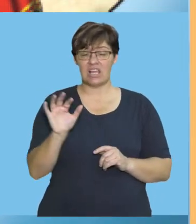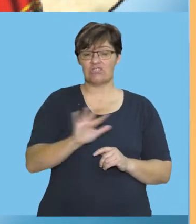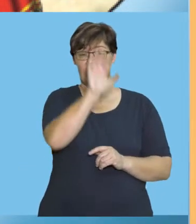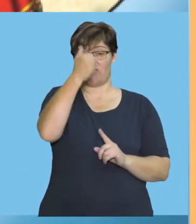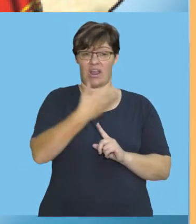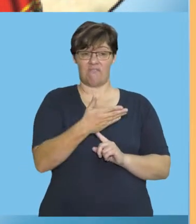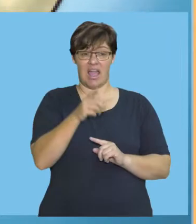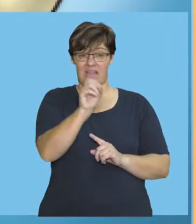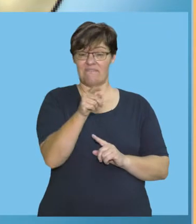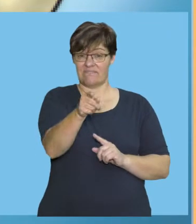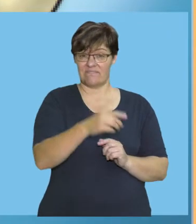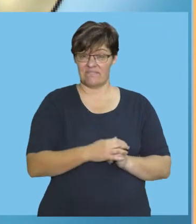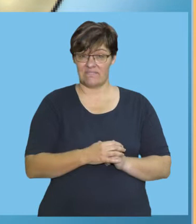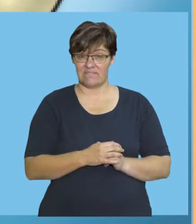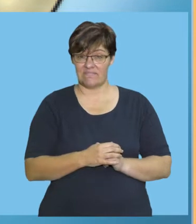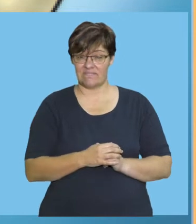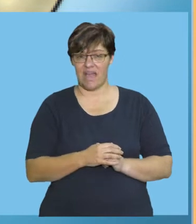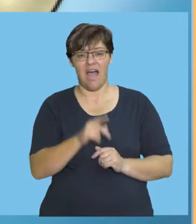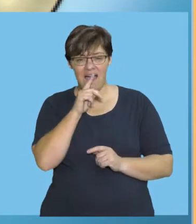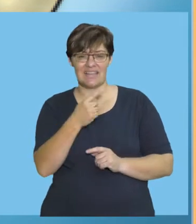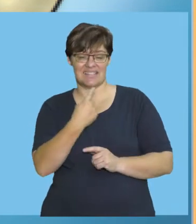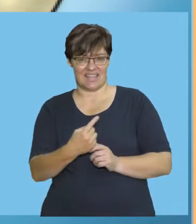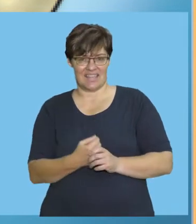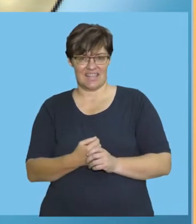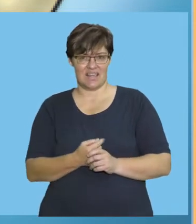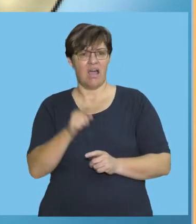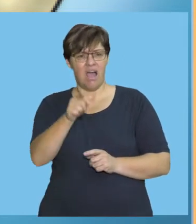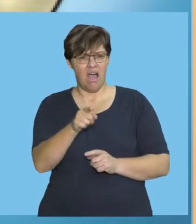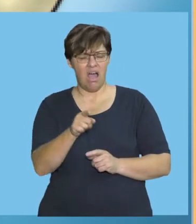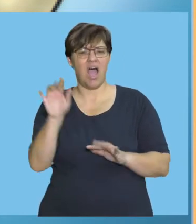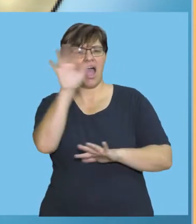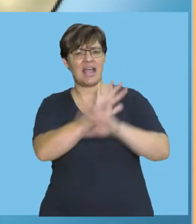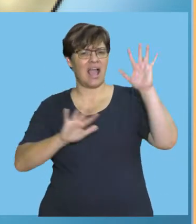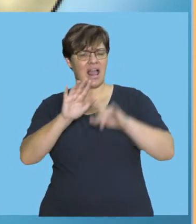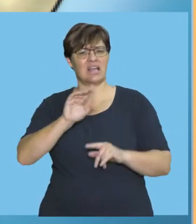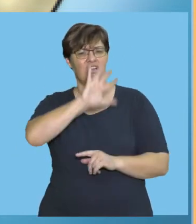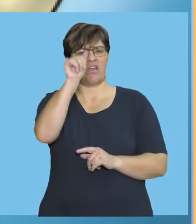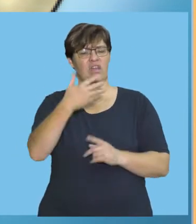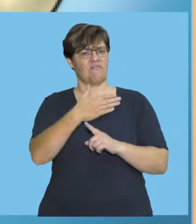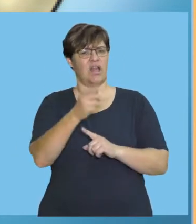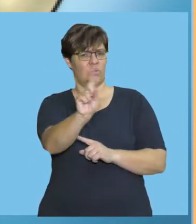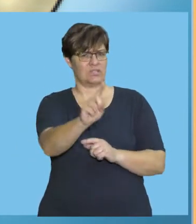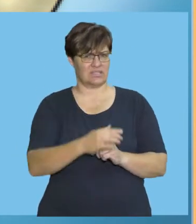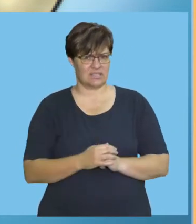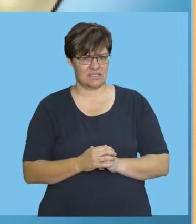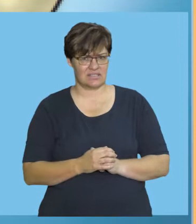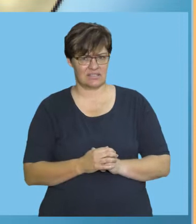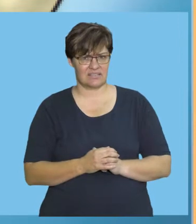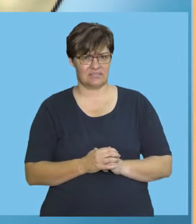the South African flag? I say, what are the colors of the South African flag?